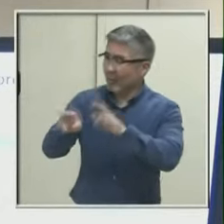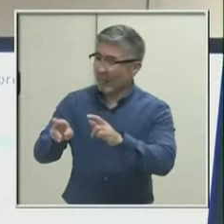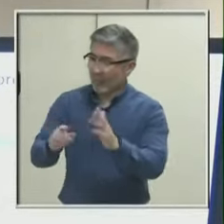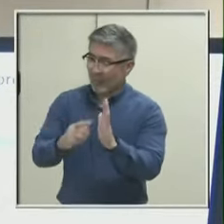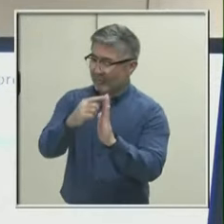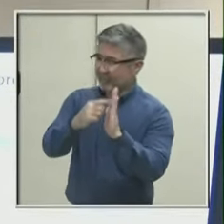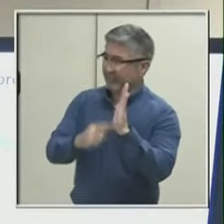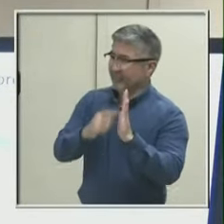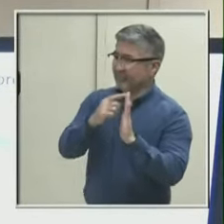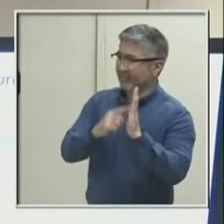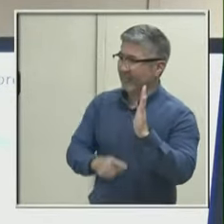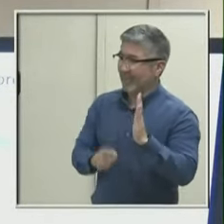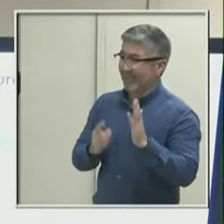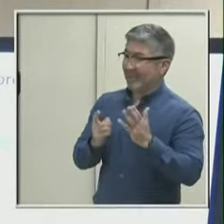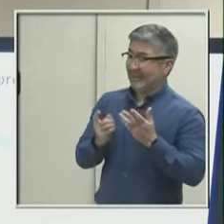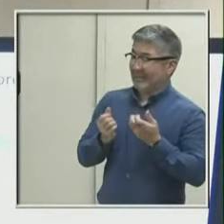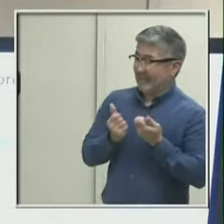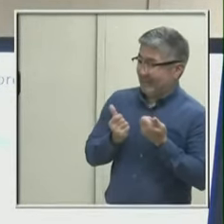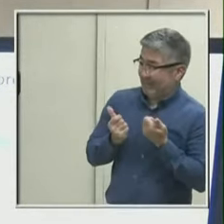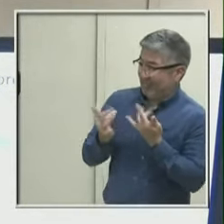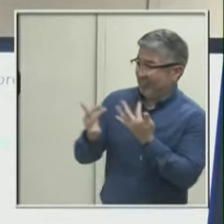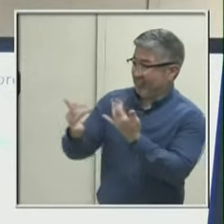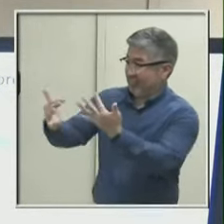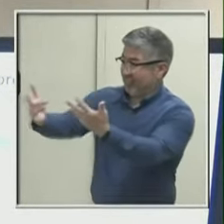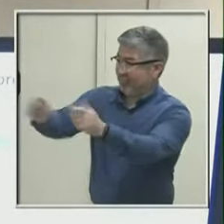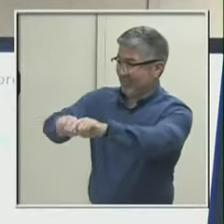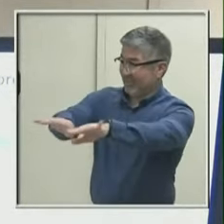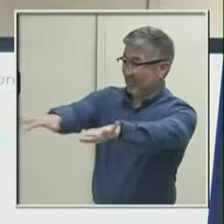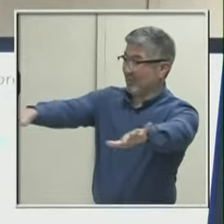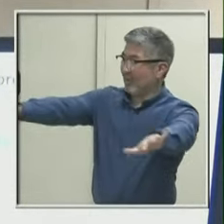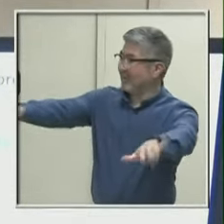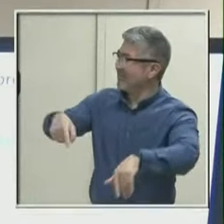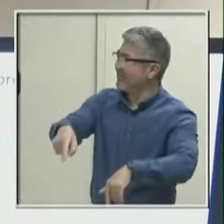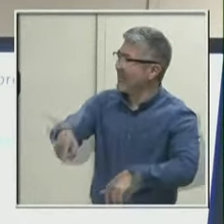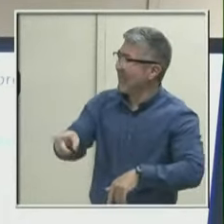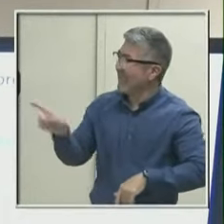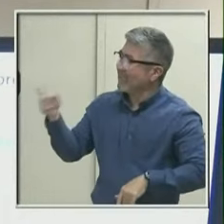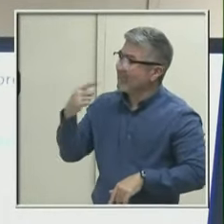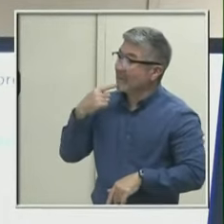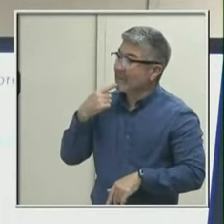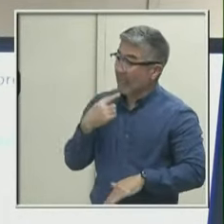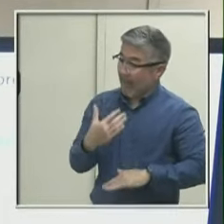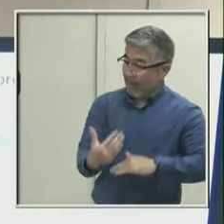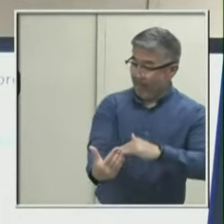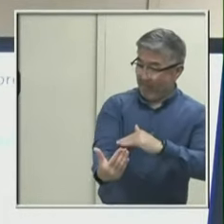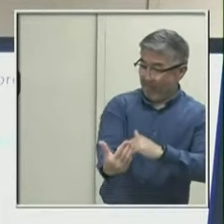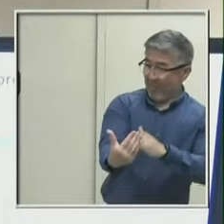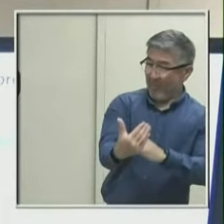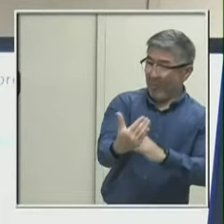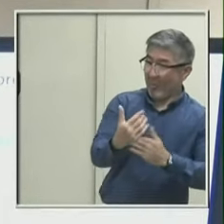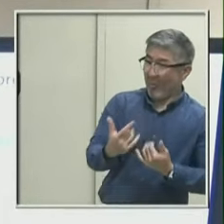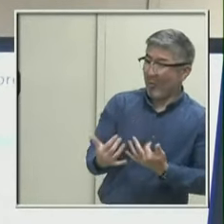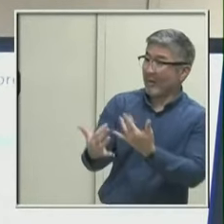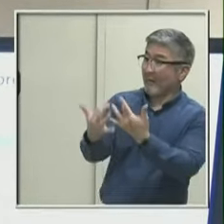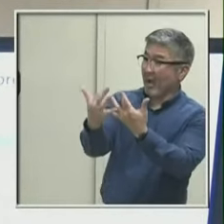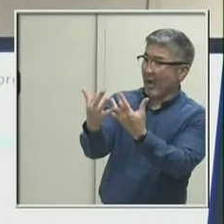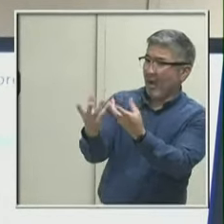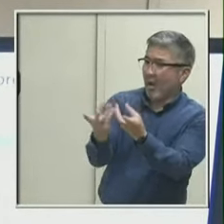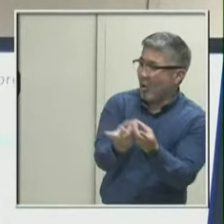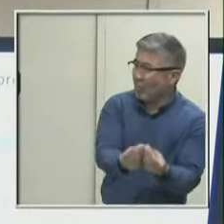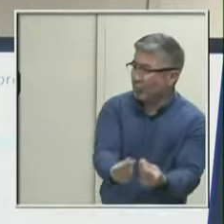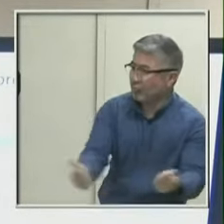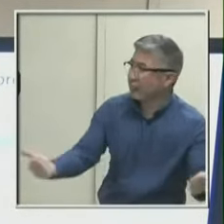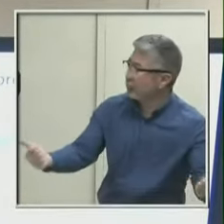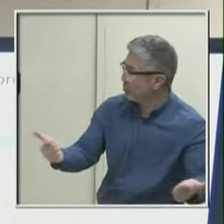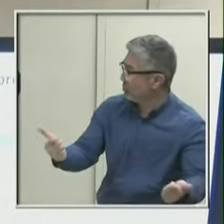on the spread of the fire mentions that the morning fire was extinguished by a